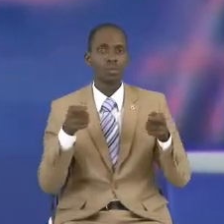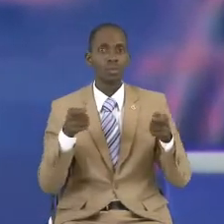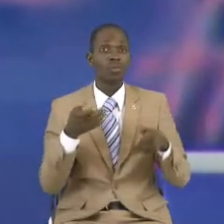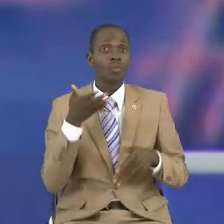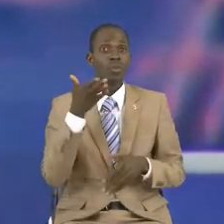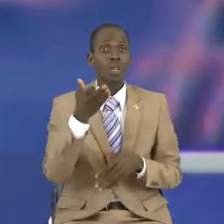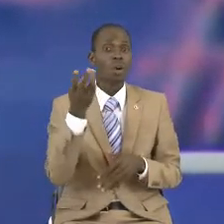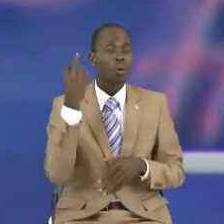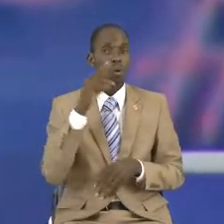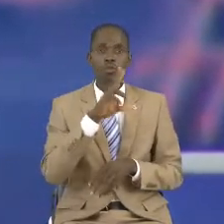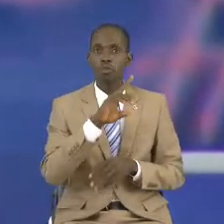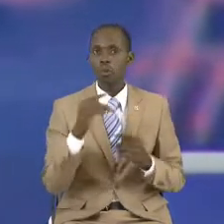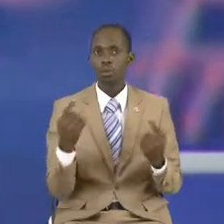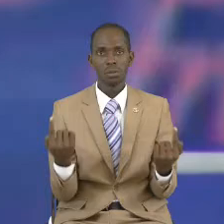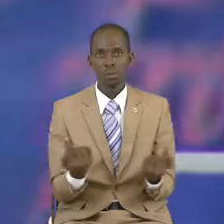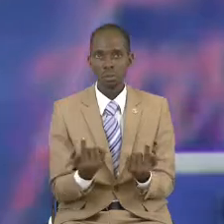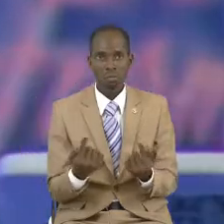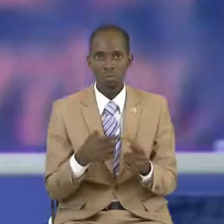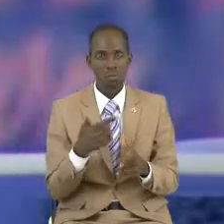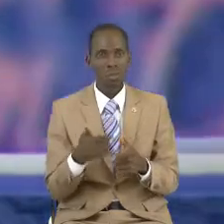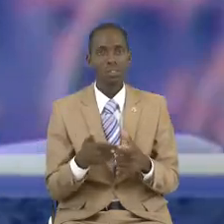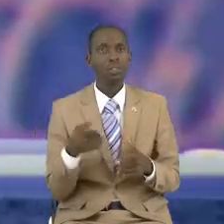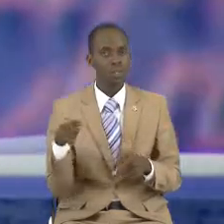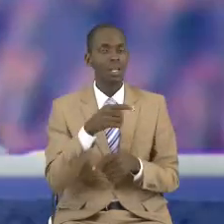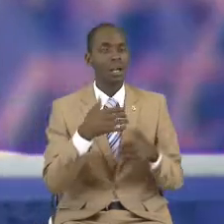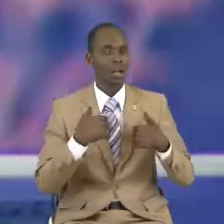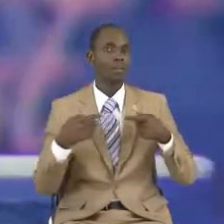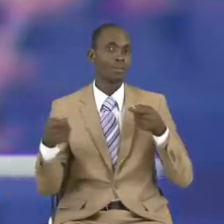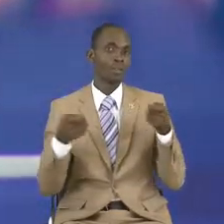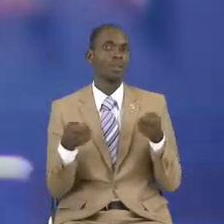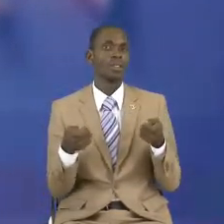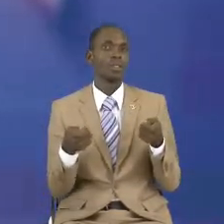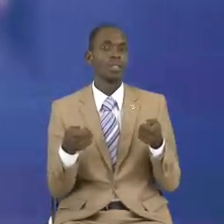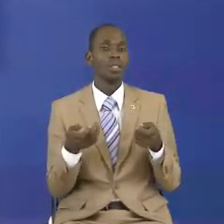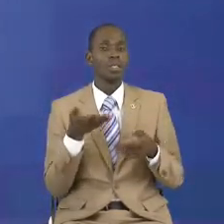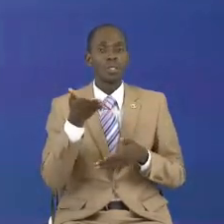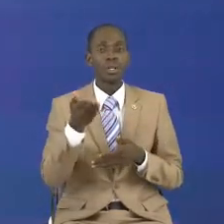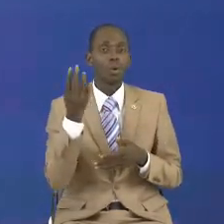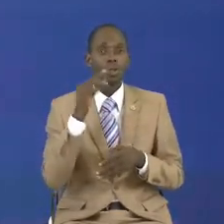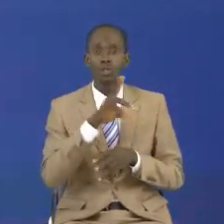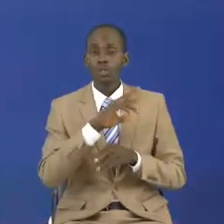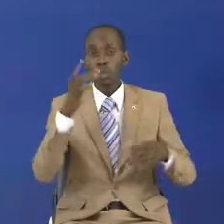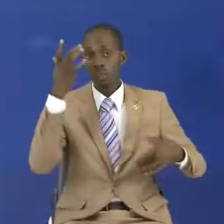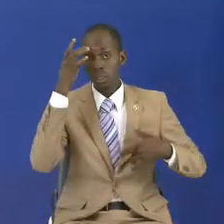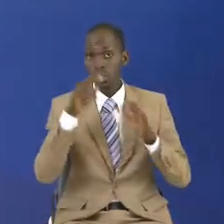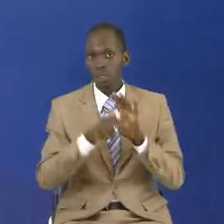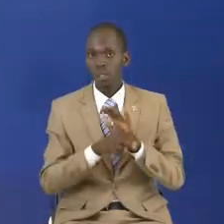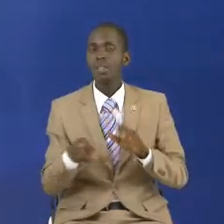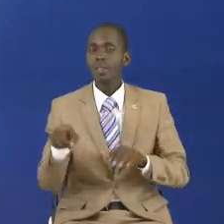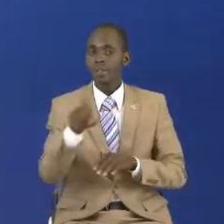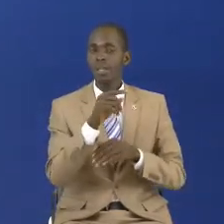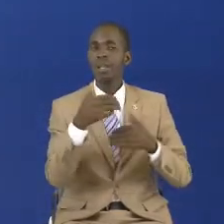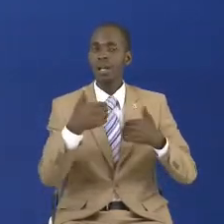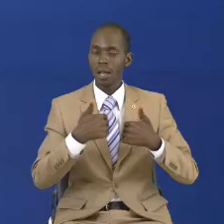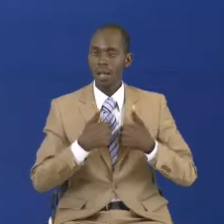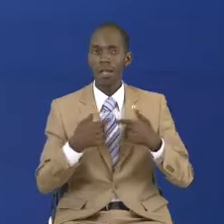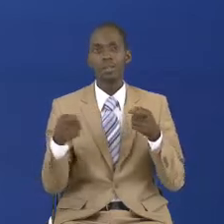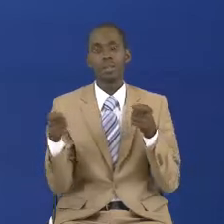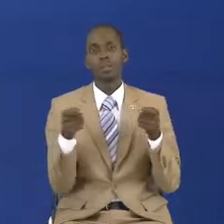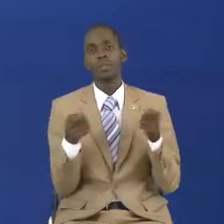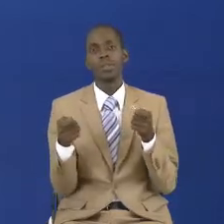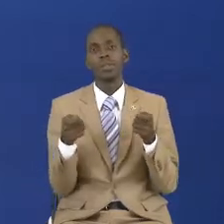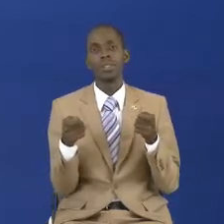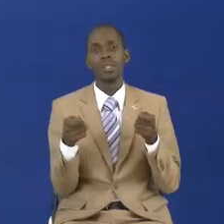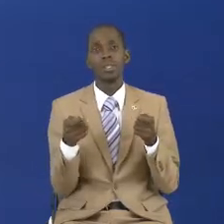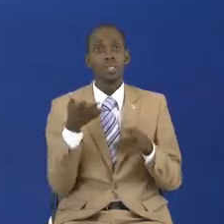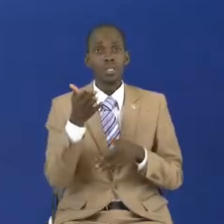sin they had dominion there was no sickness they had dominion there